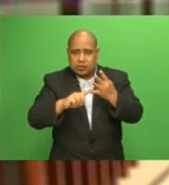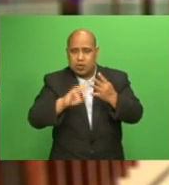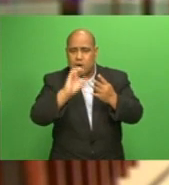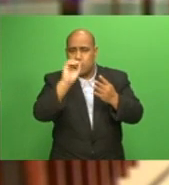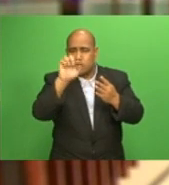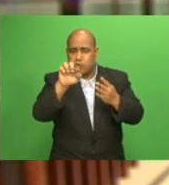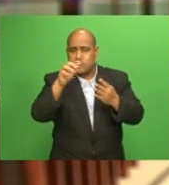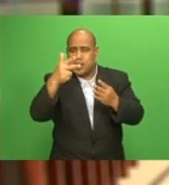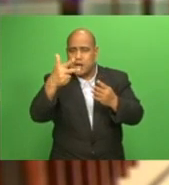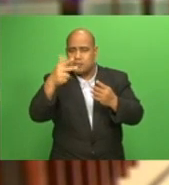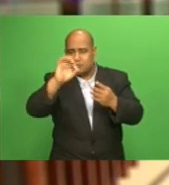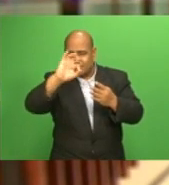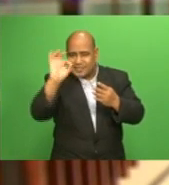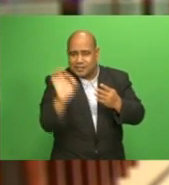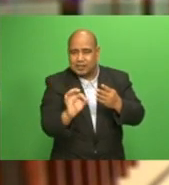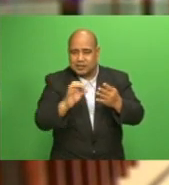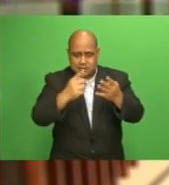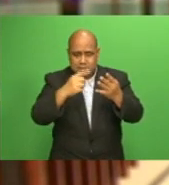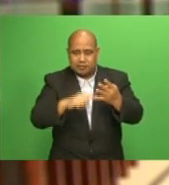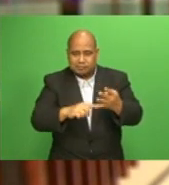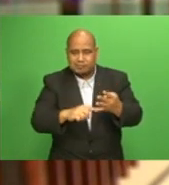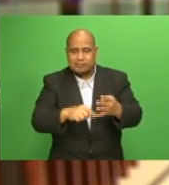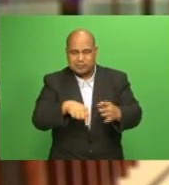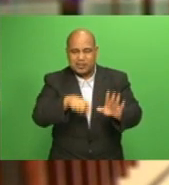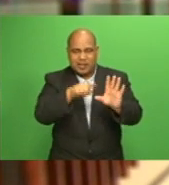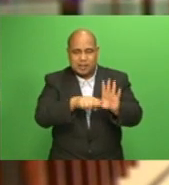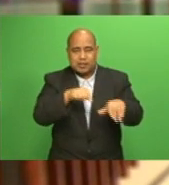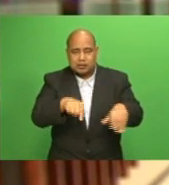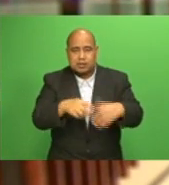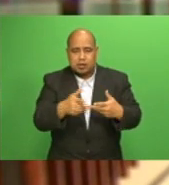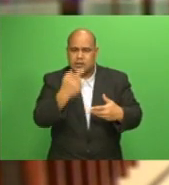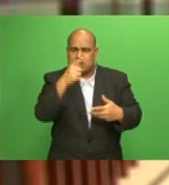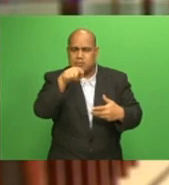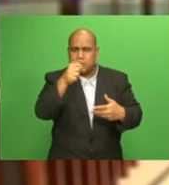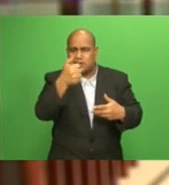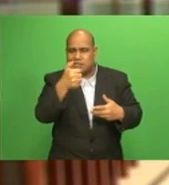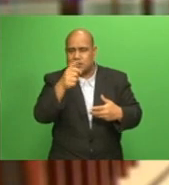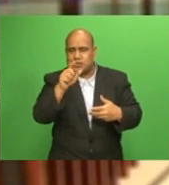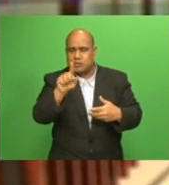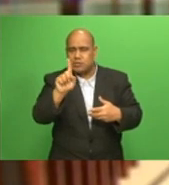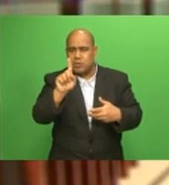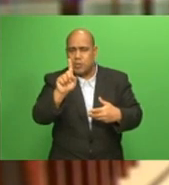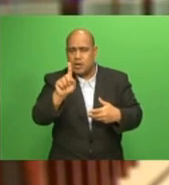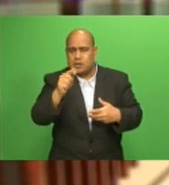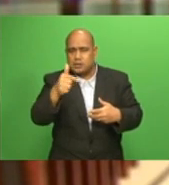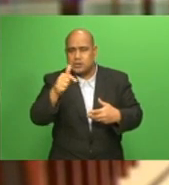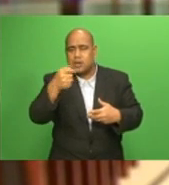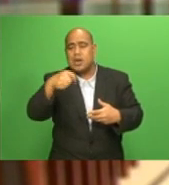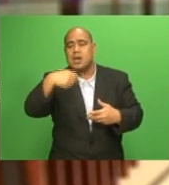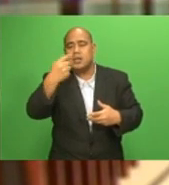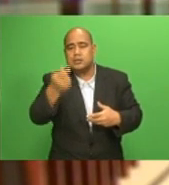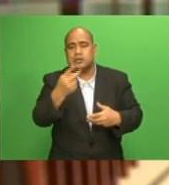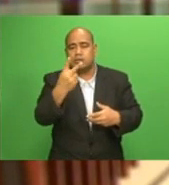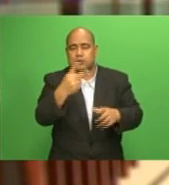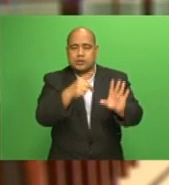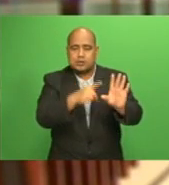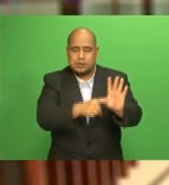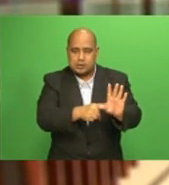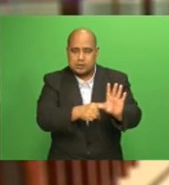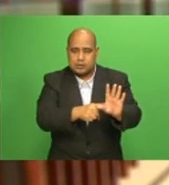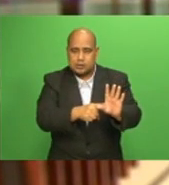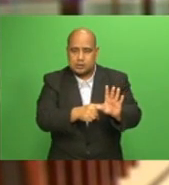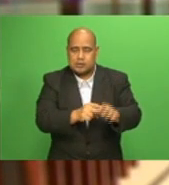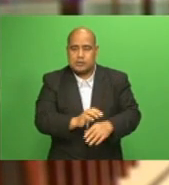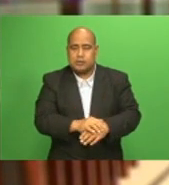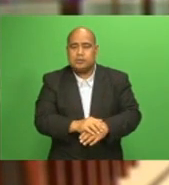then 1.6% and 1.7% over the next 2 years. The grim economic outlook spooked investors, sending them